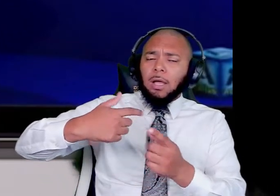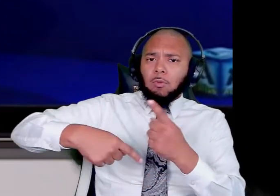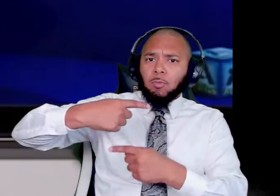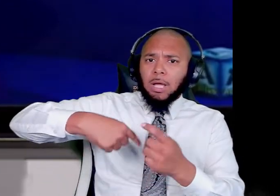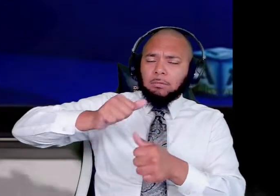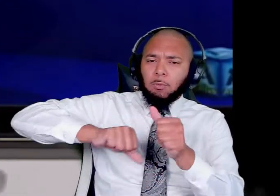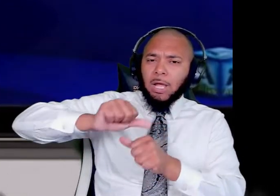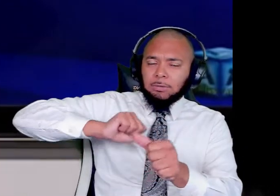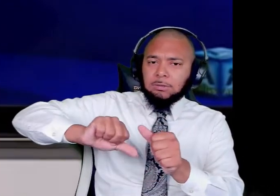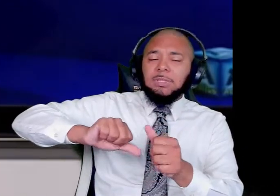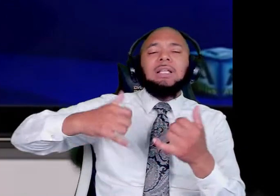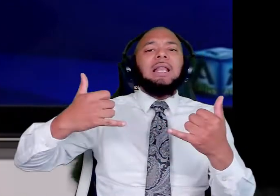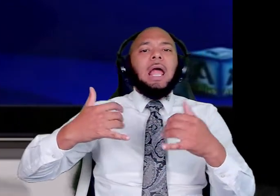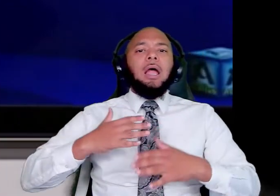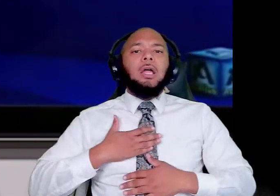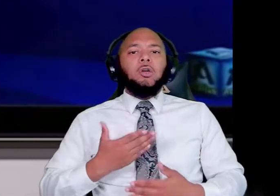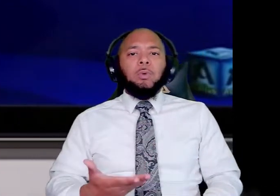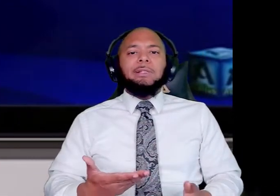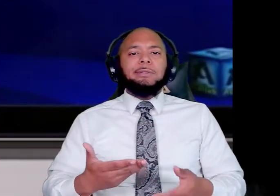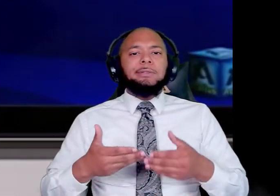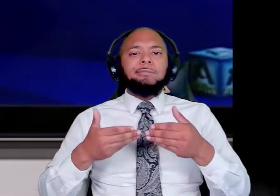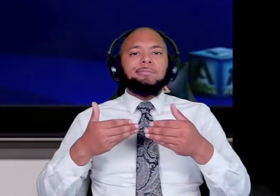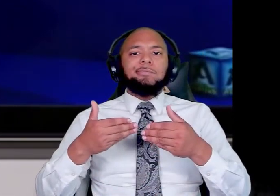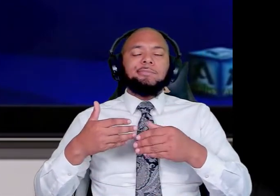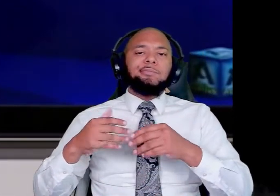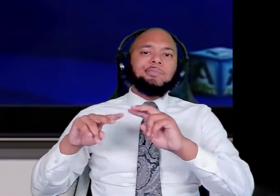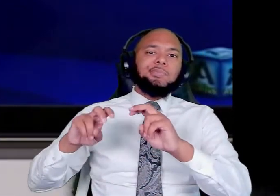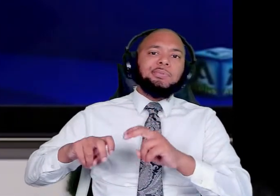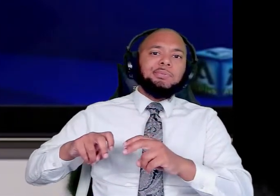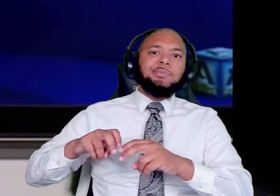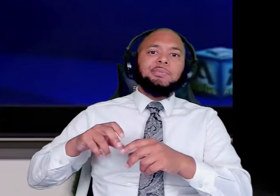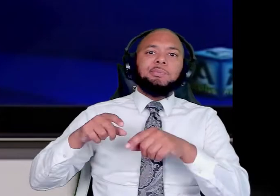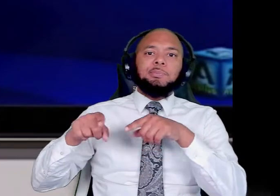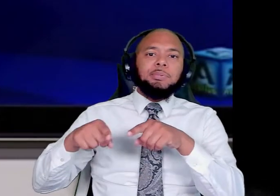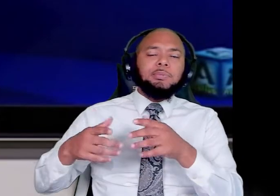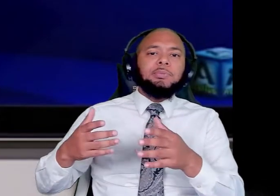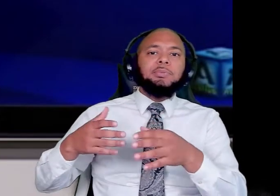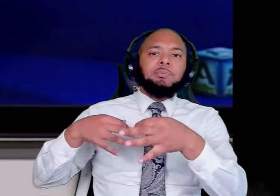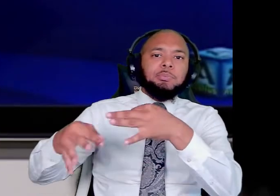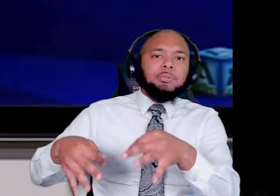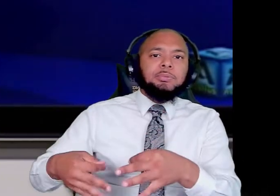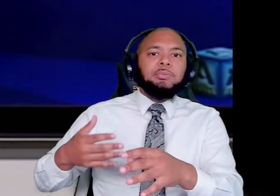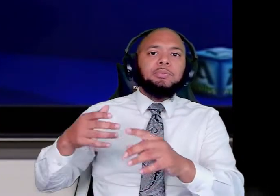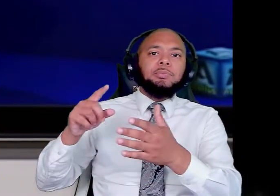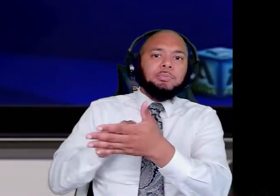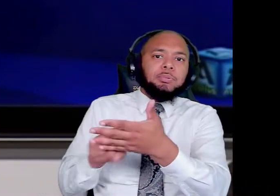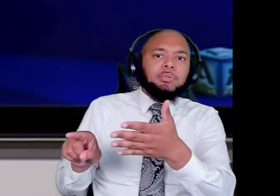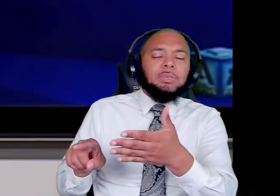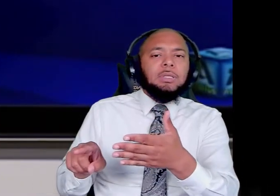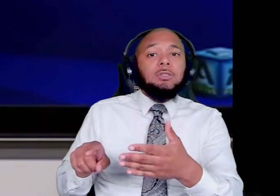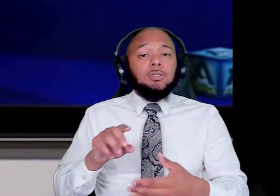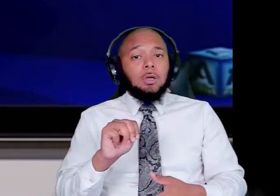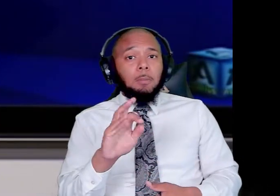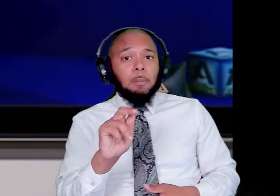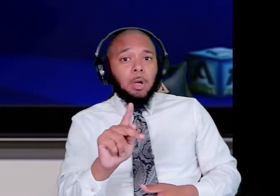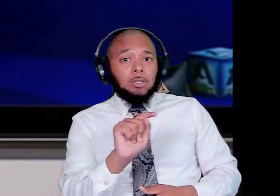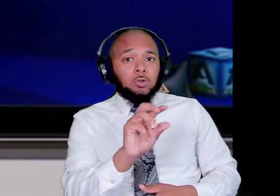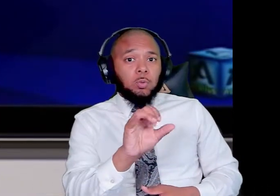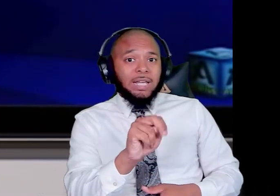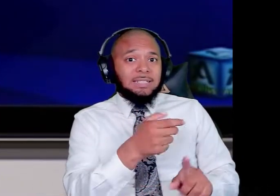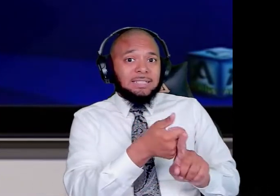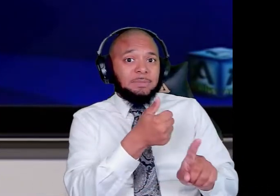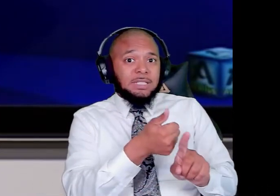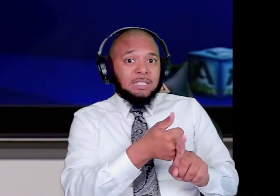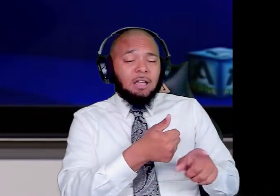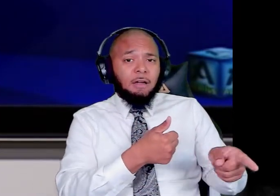his grammar. What does that tell you about Mark Twain? Was he a person that spoke well, that used good English? Did he have